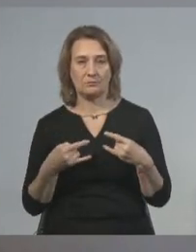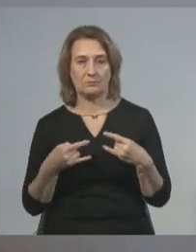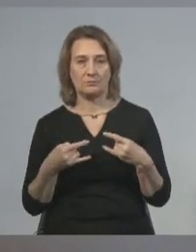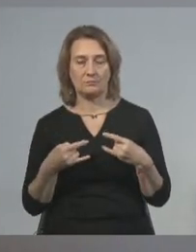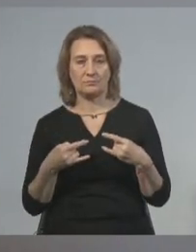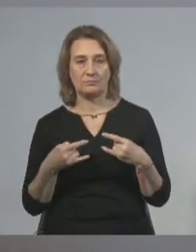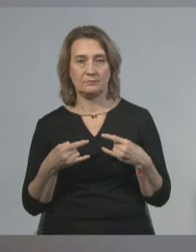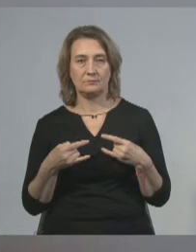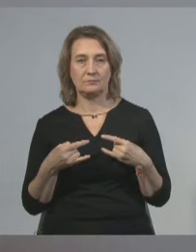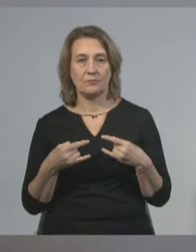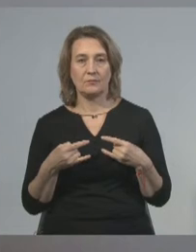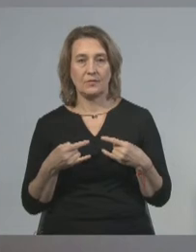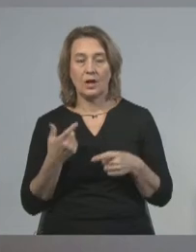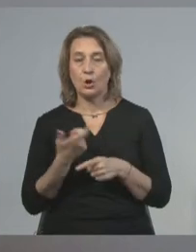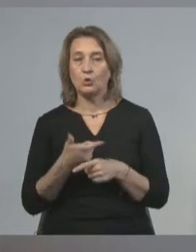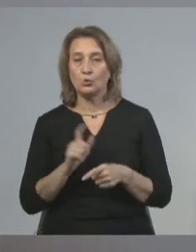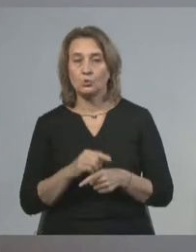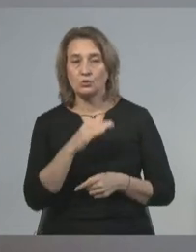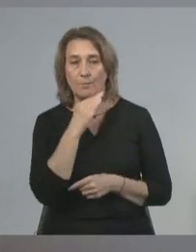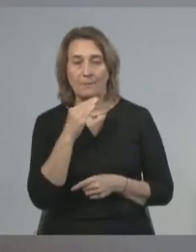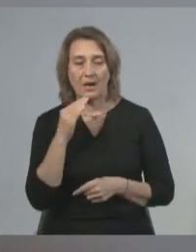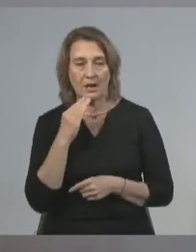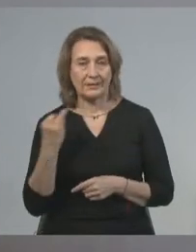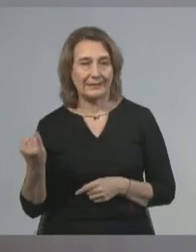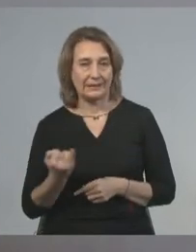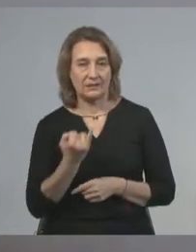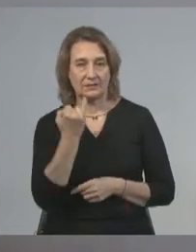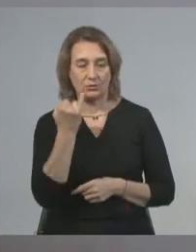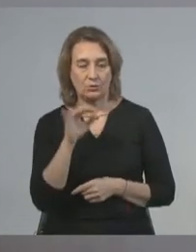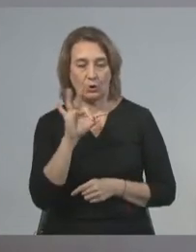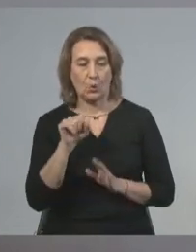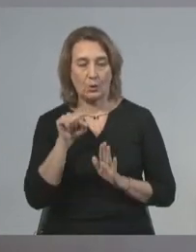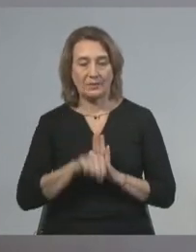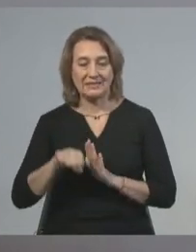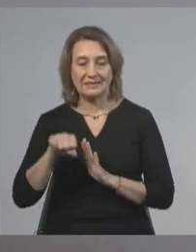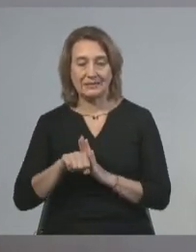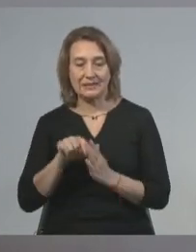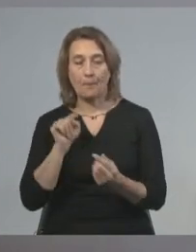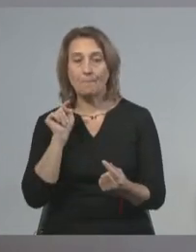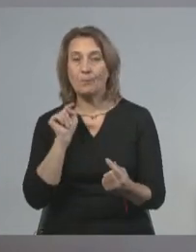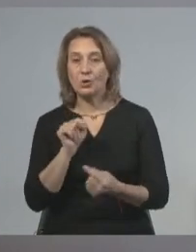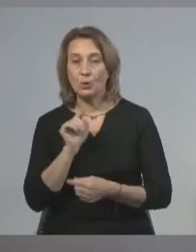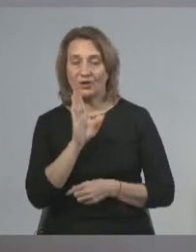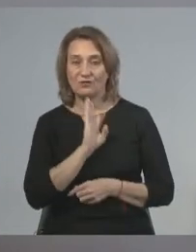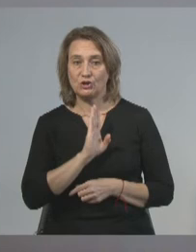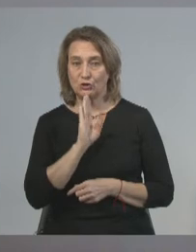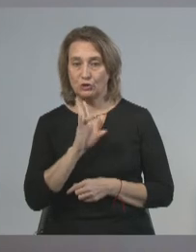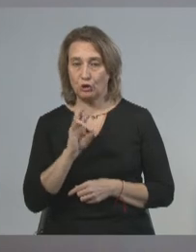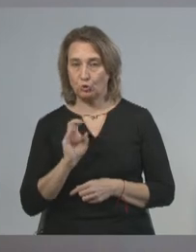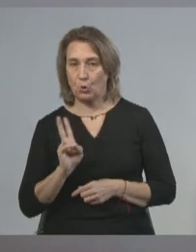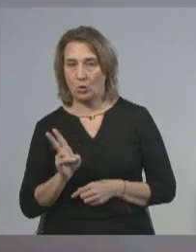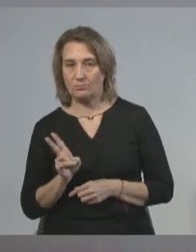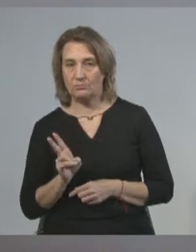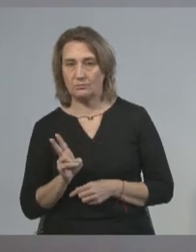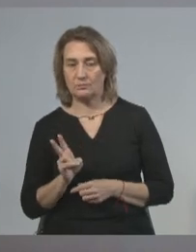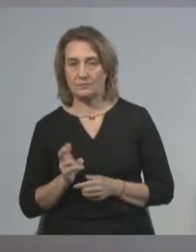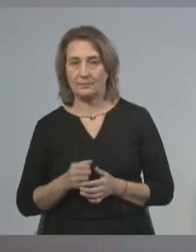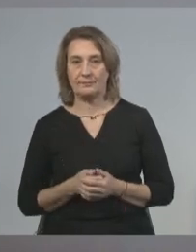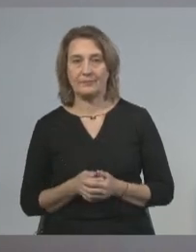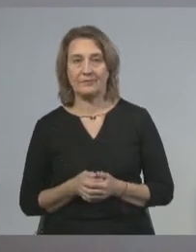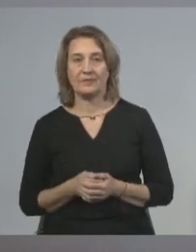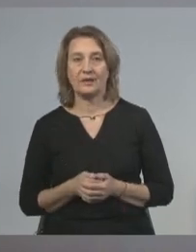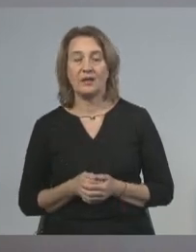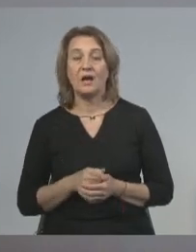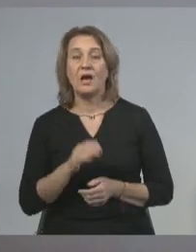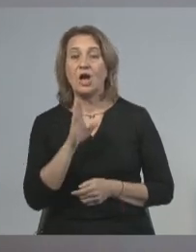stories about violence against women are mainly perpetrators and i would argue that women are almost invisible in